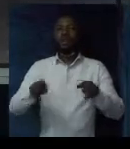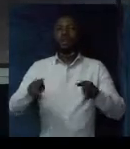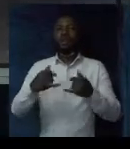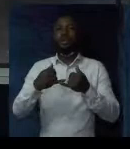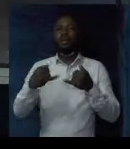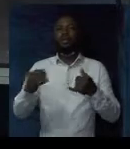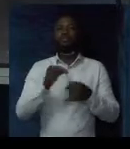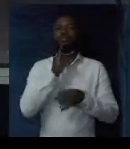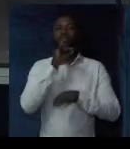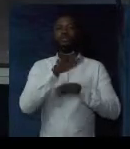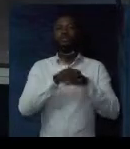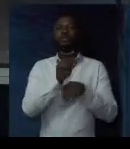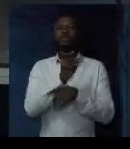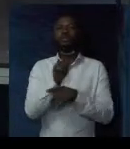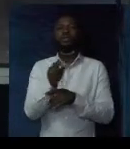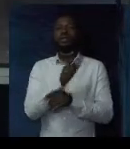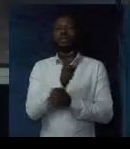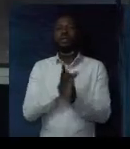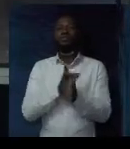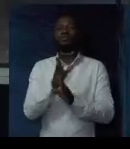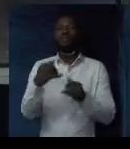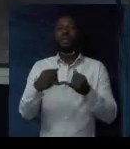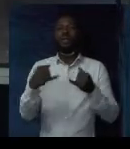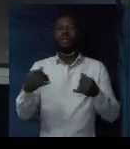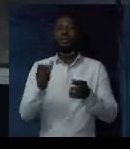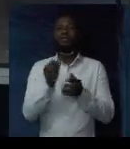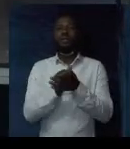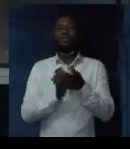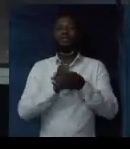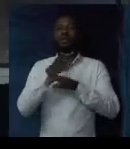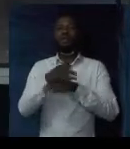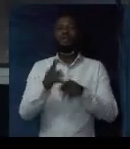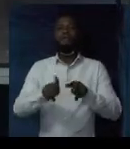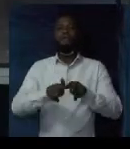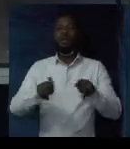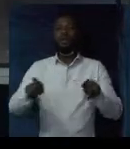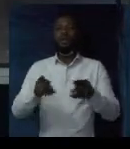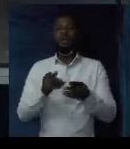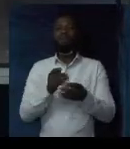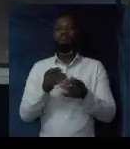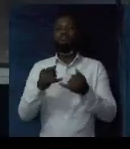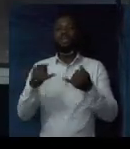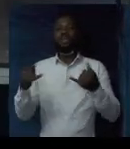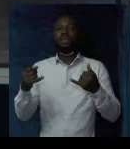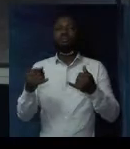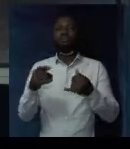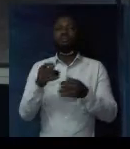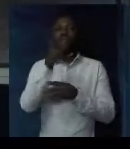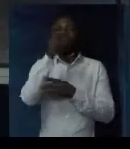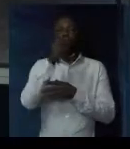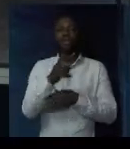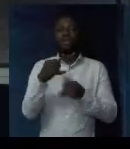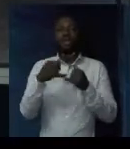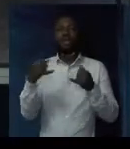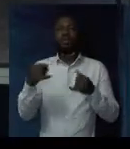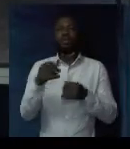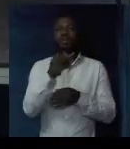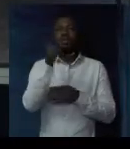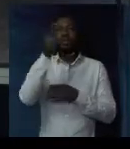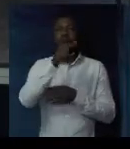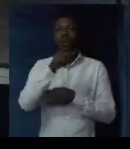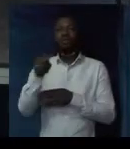parallel lines is called dash. A straight line which crosses parallel line is called dash. And the options are vertical